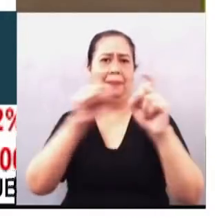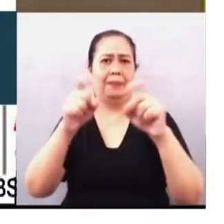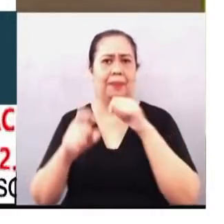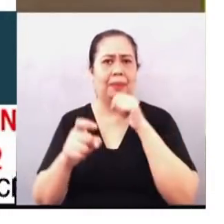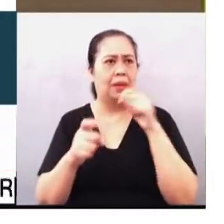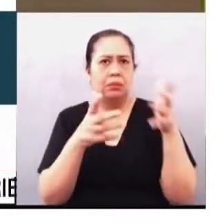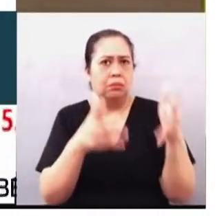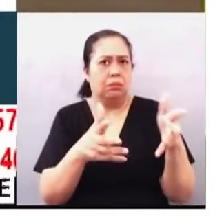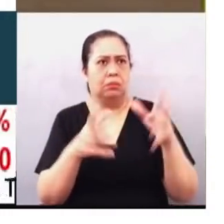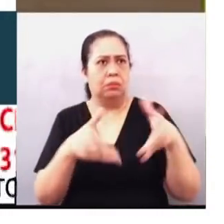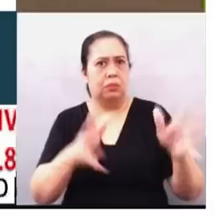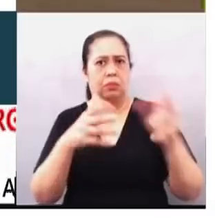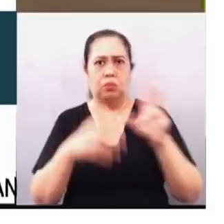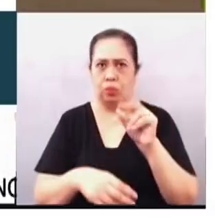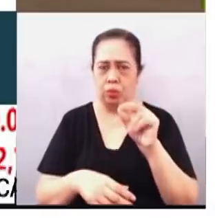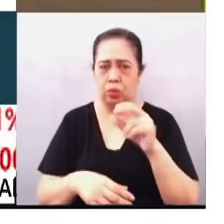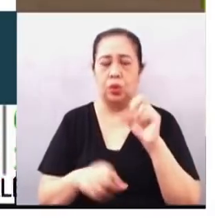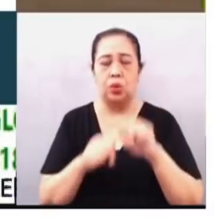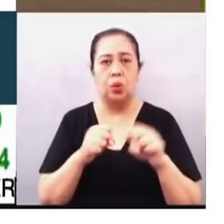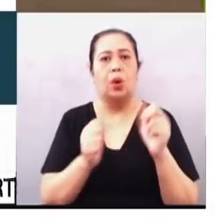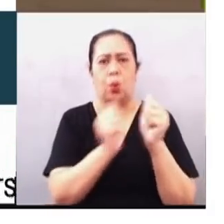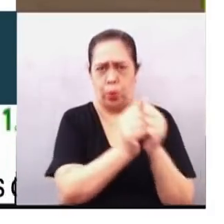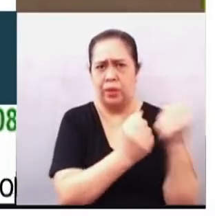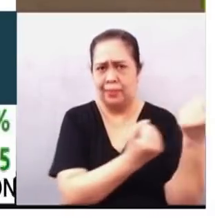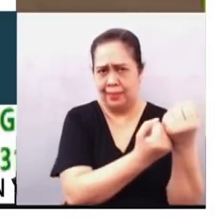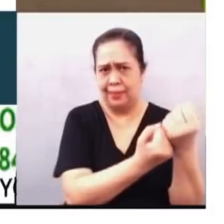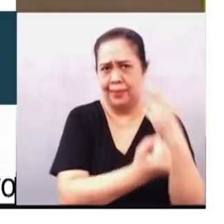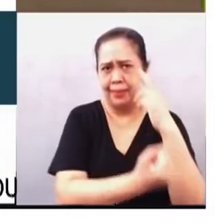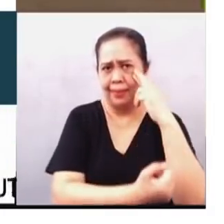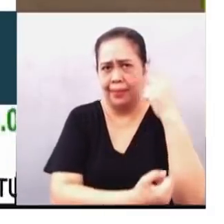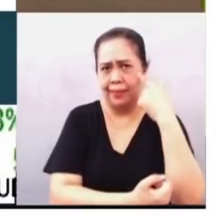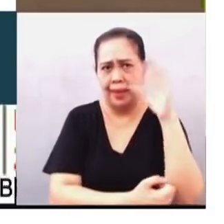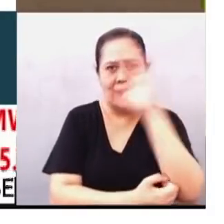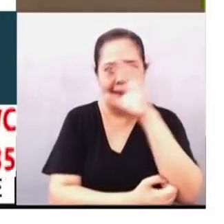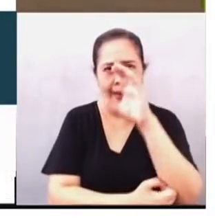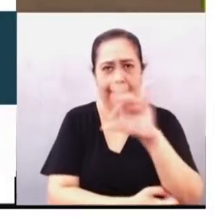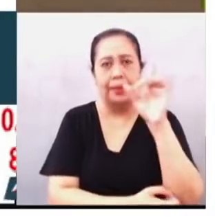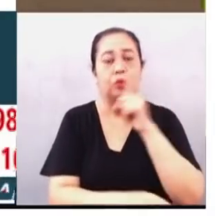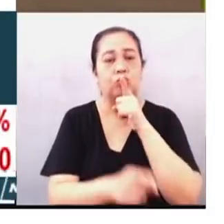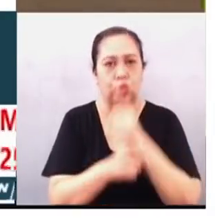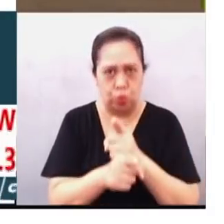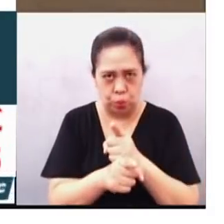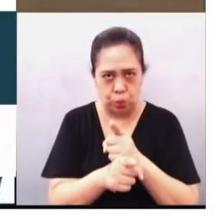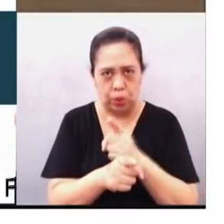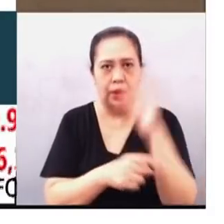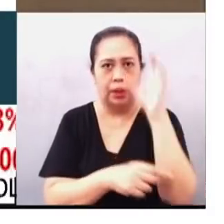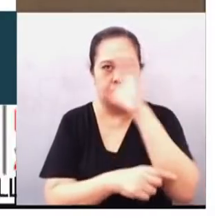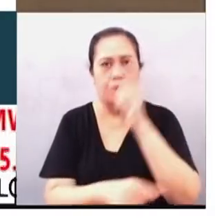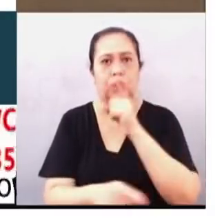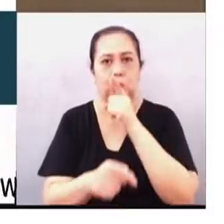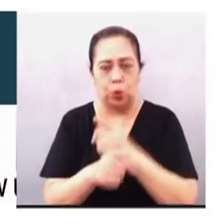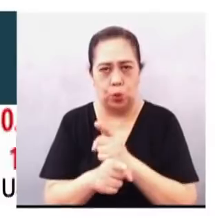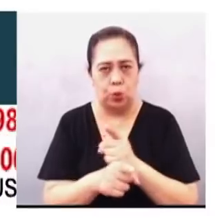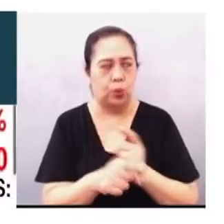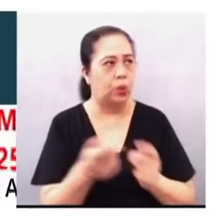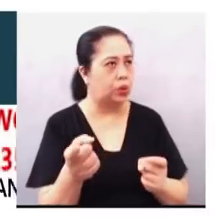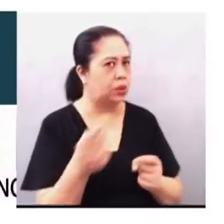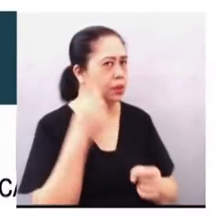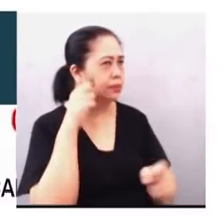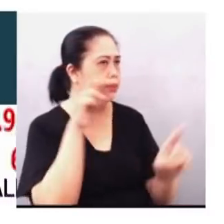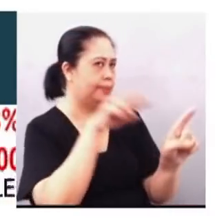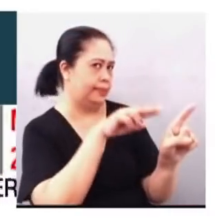yan. So I am with him in finding the truth, in searching for the truth. There is a perception